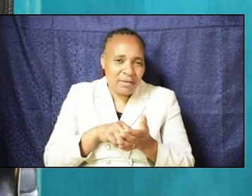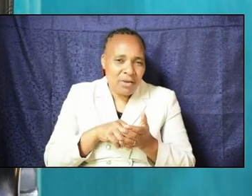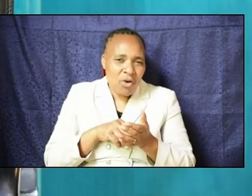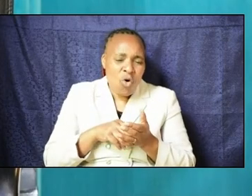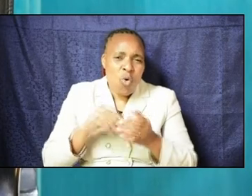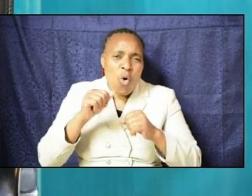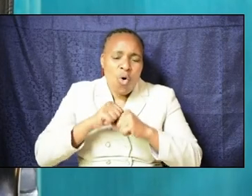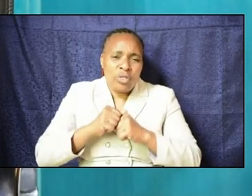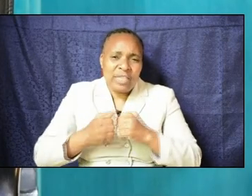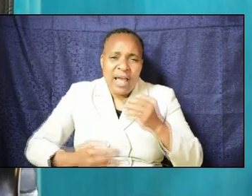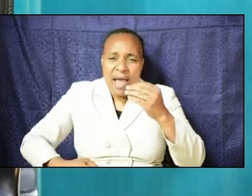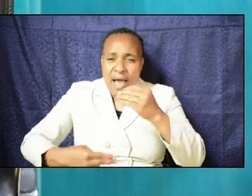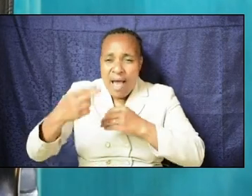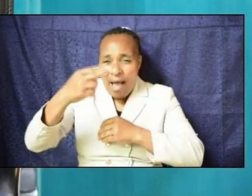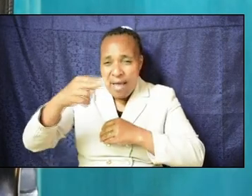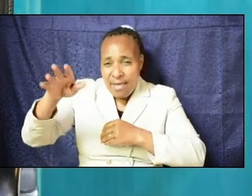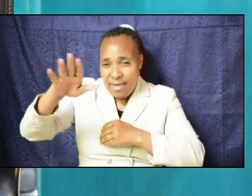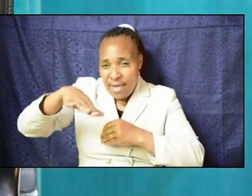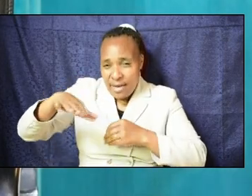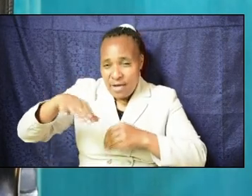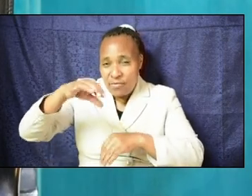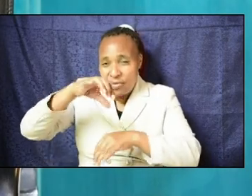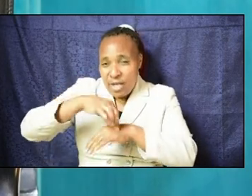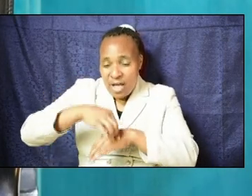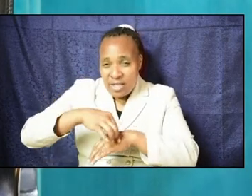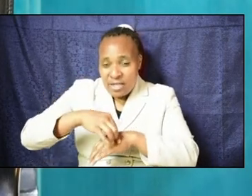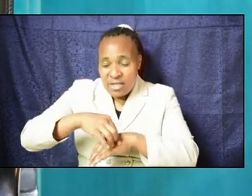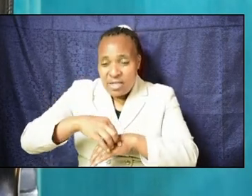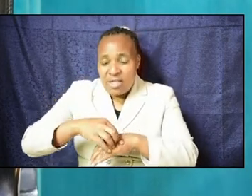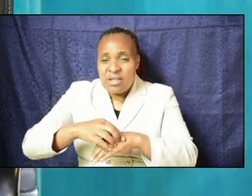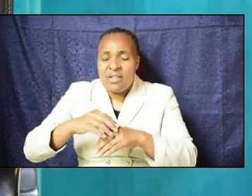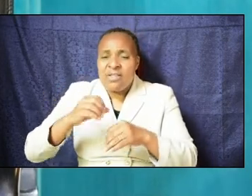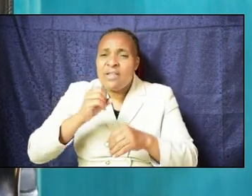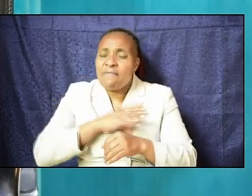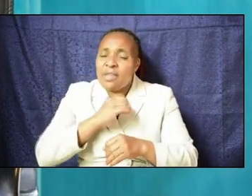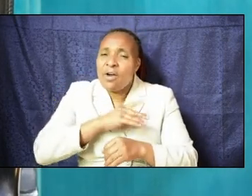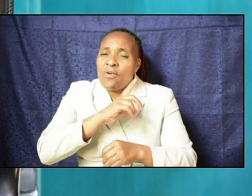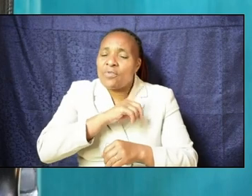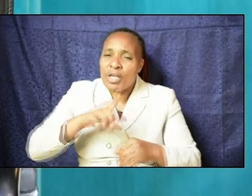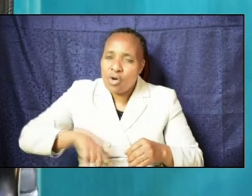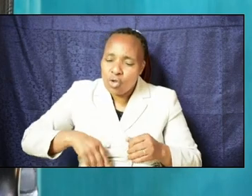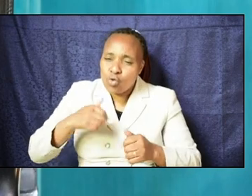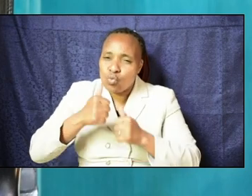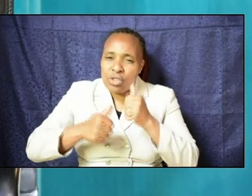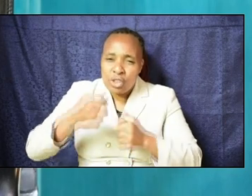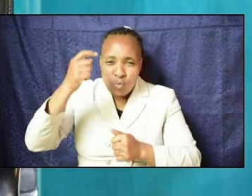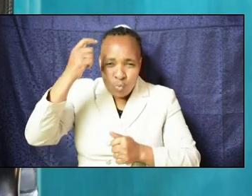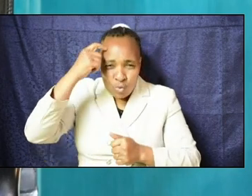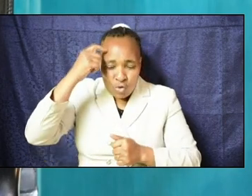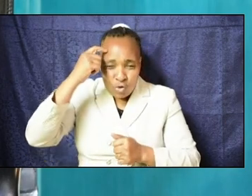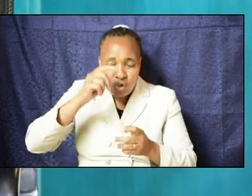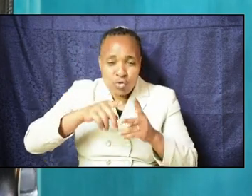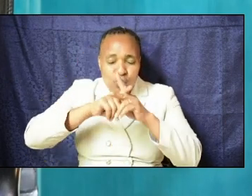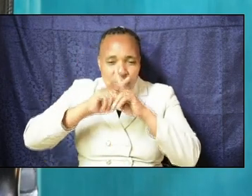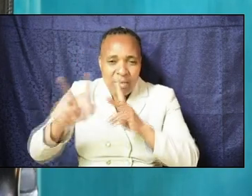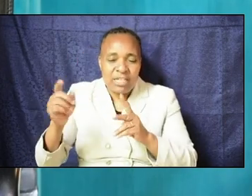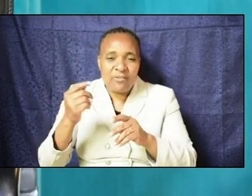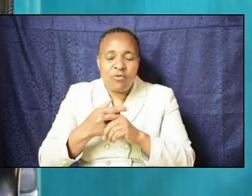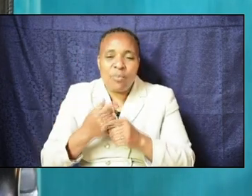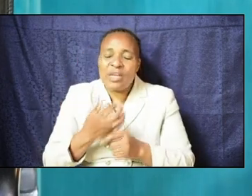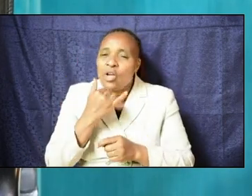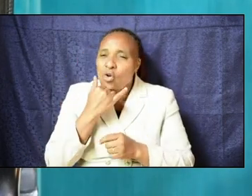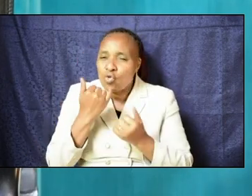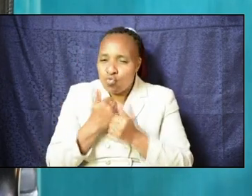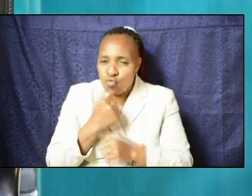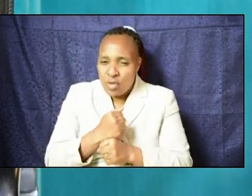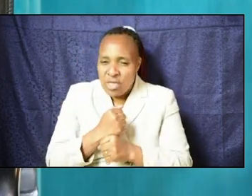the lofty pinnacles of the earth, is that the fear of the Lord, that is wisdom, and to depart from evil, that is understanding. If